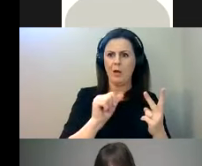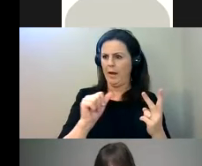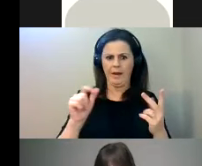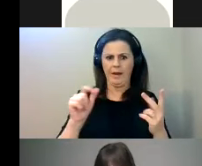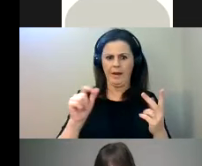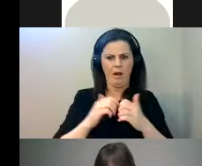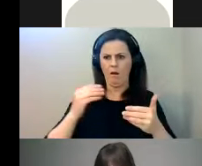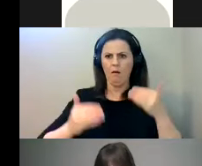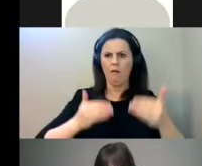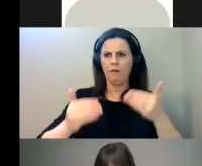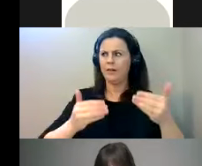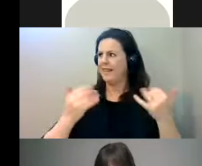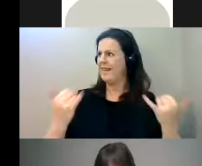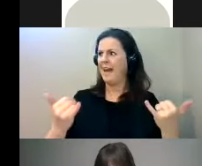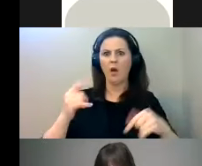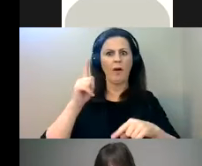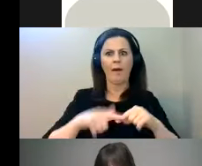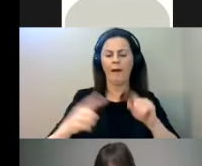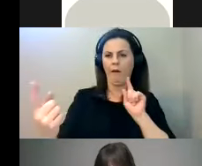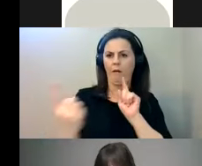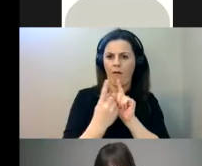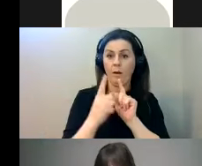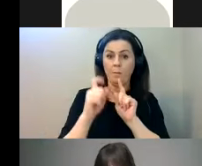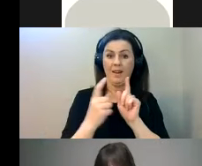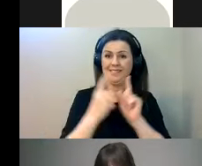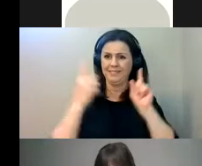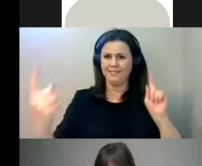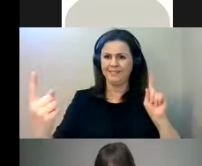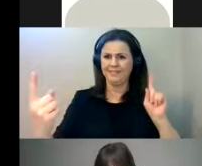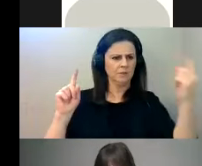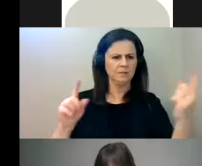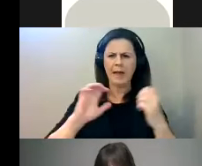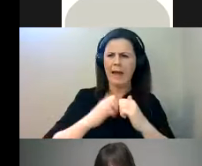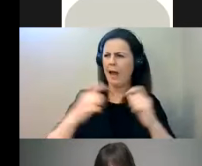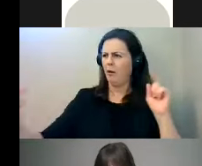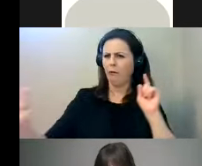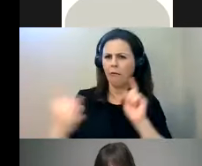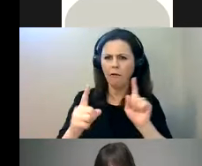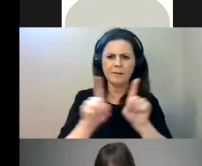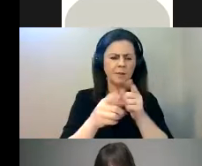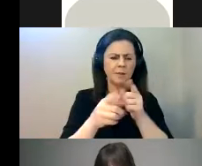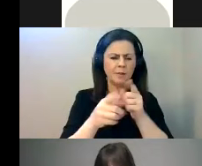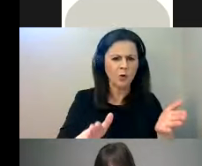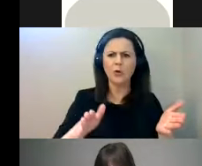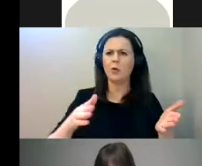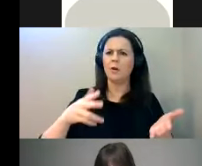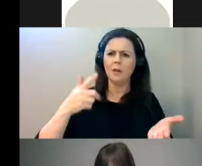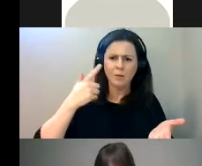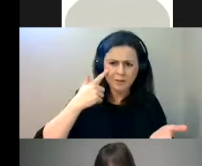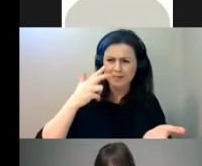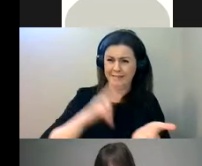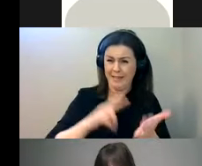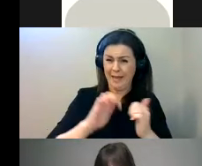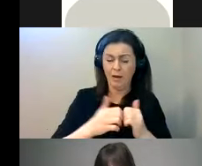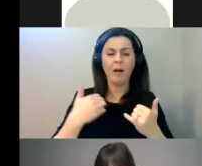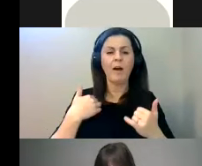during social distancing? There is a temporary emergency order in council made by the